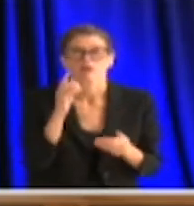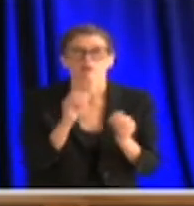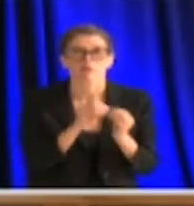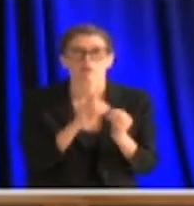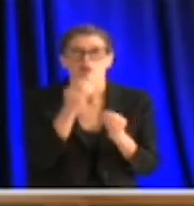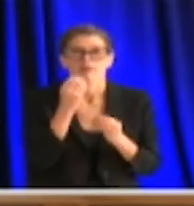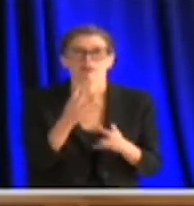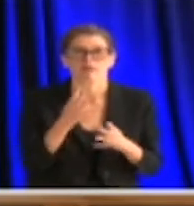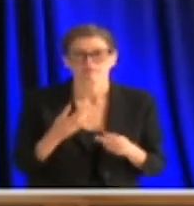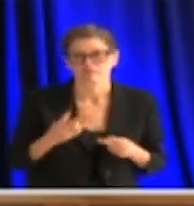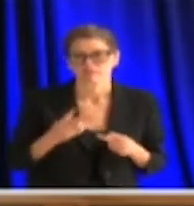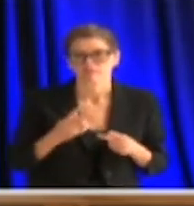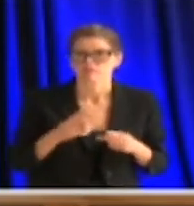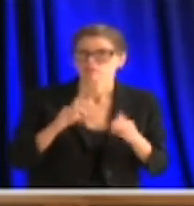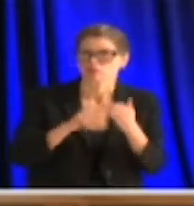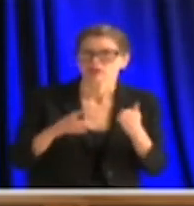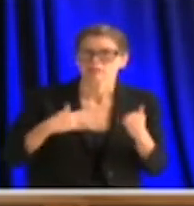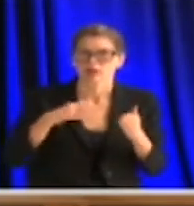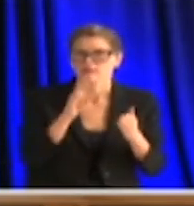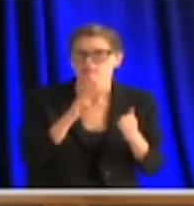information, please visit my website at